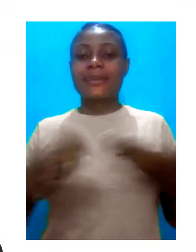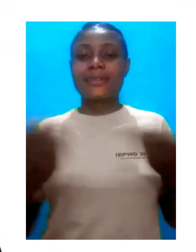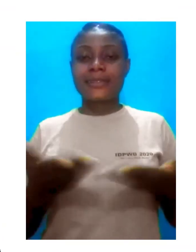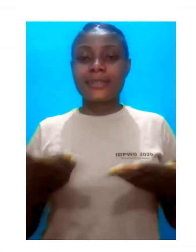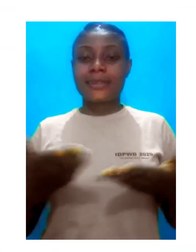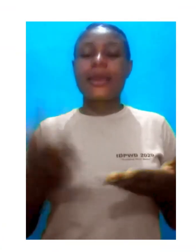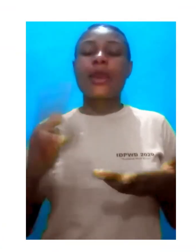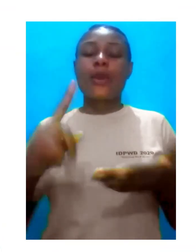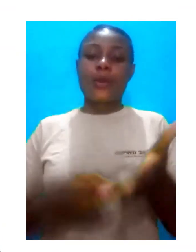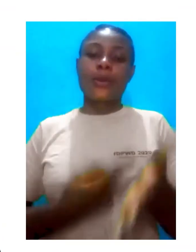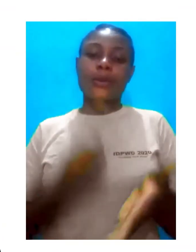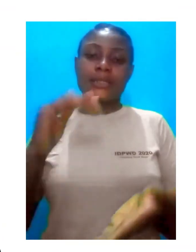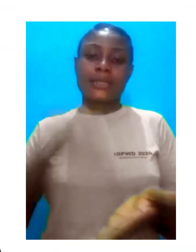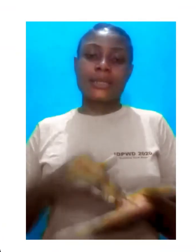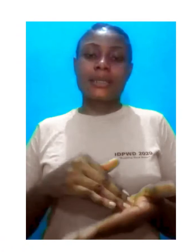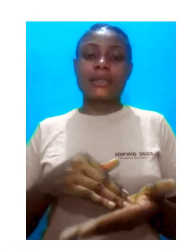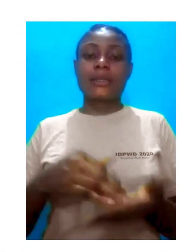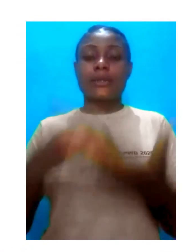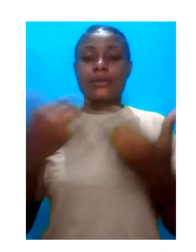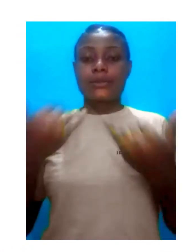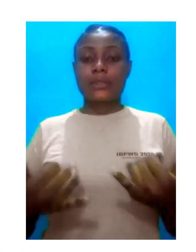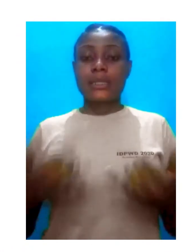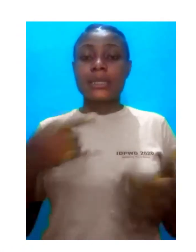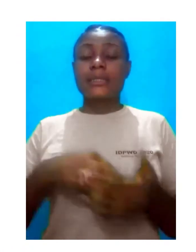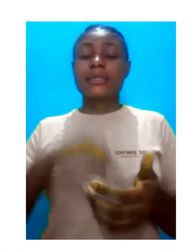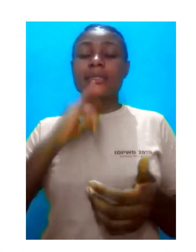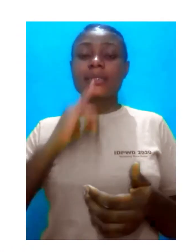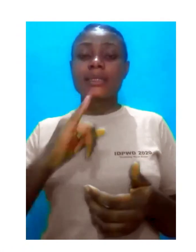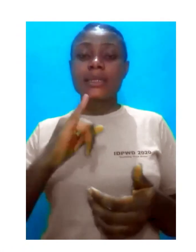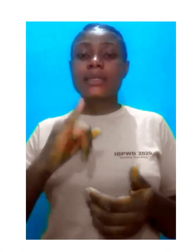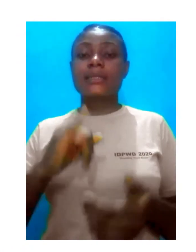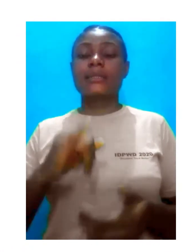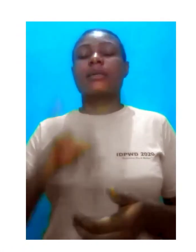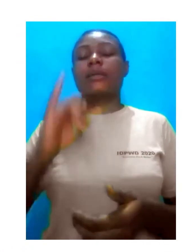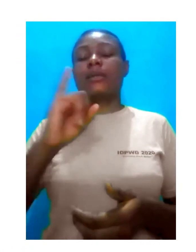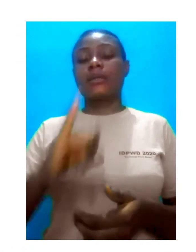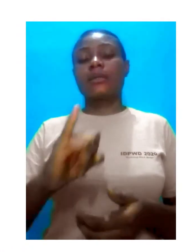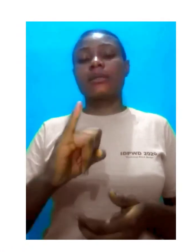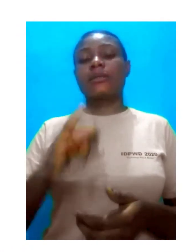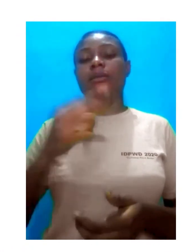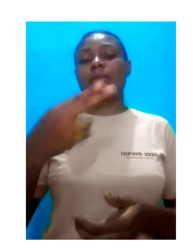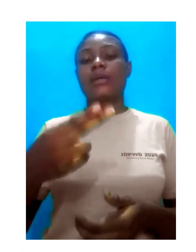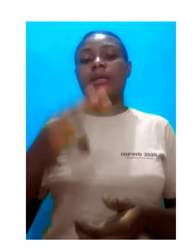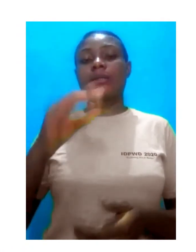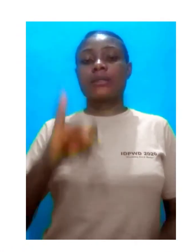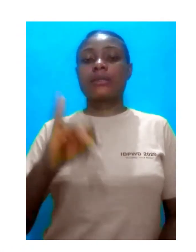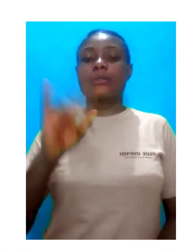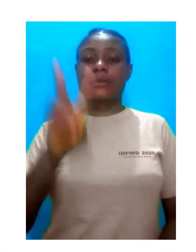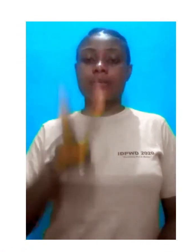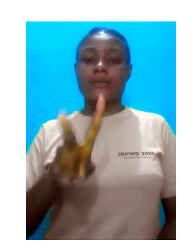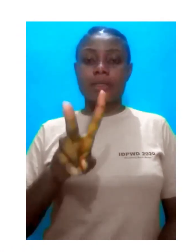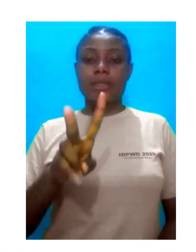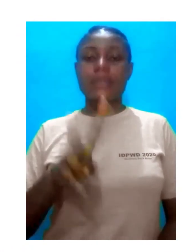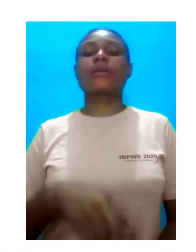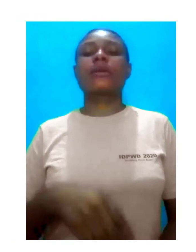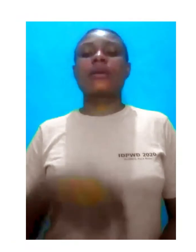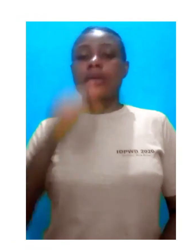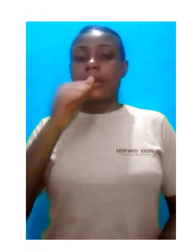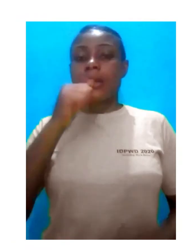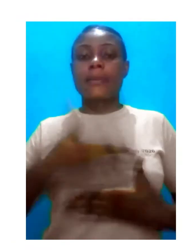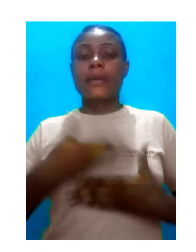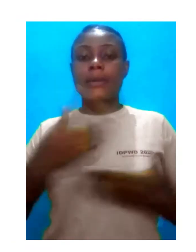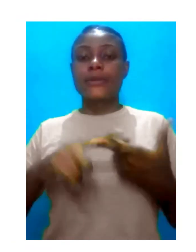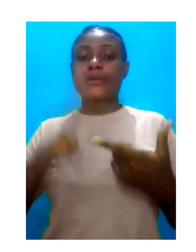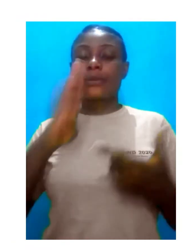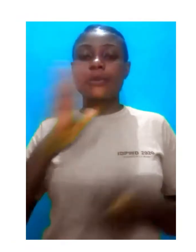so it's been fun here once again today. So this is still the Indigenous Hands, the